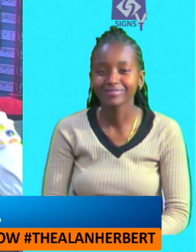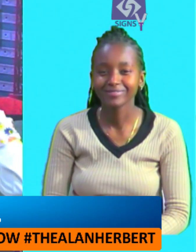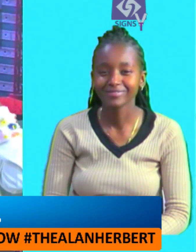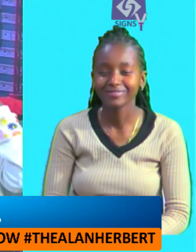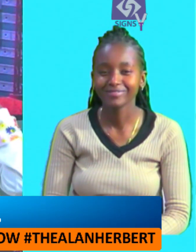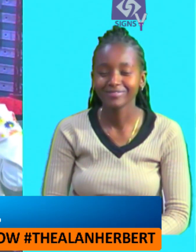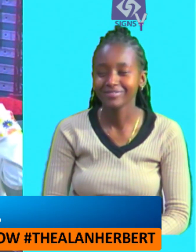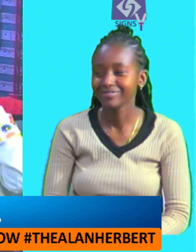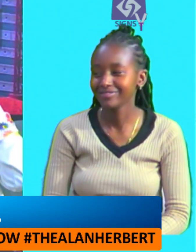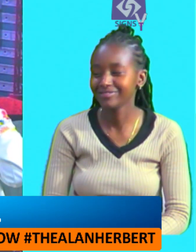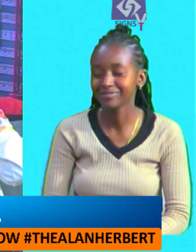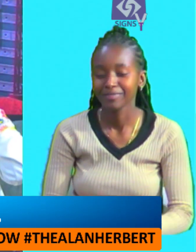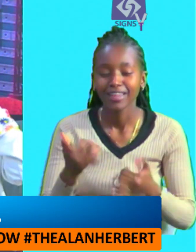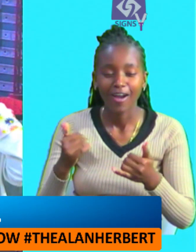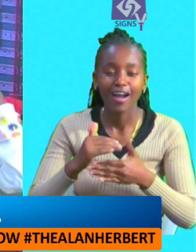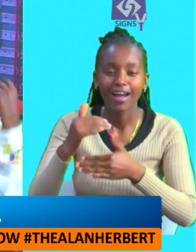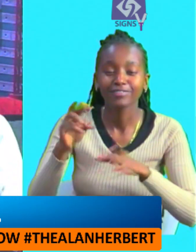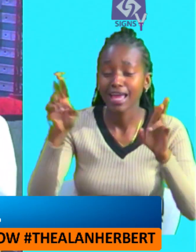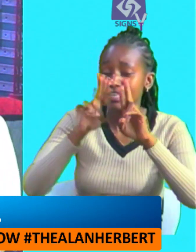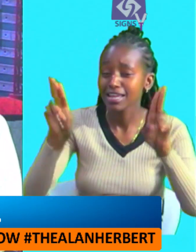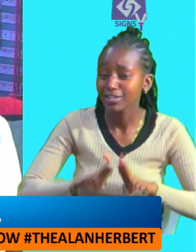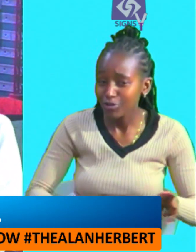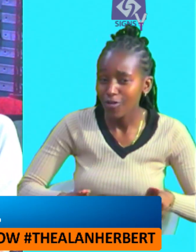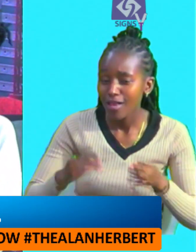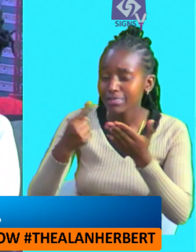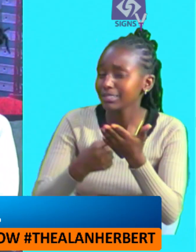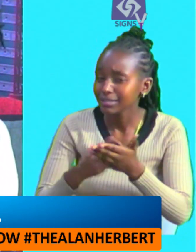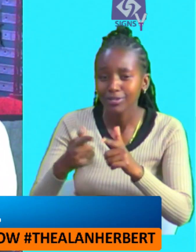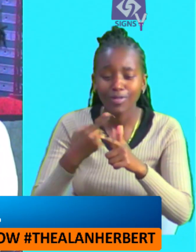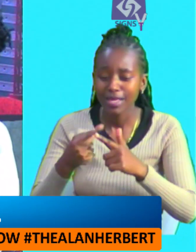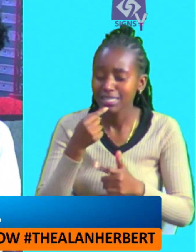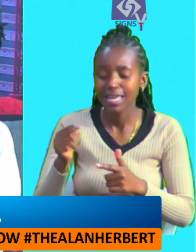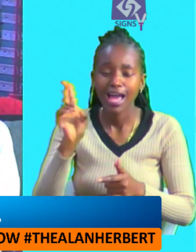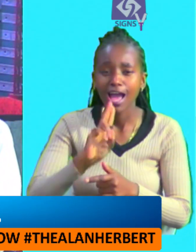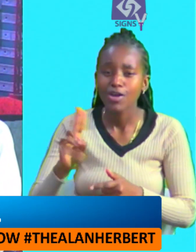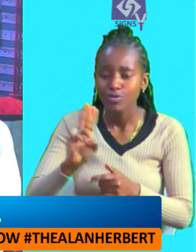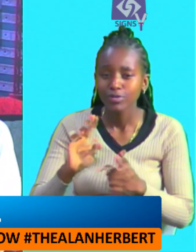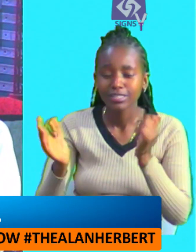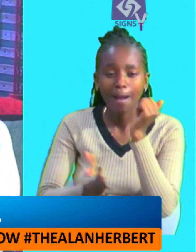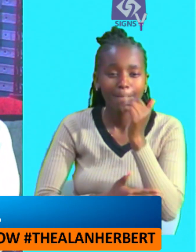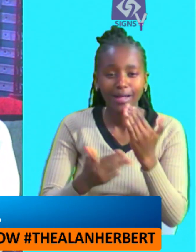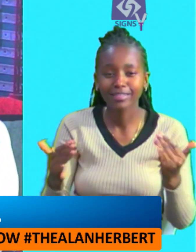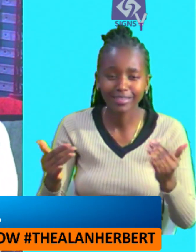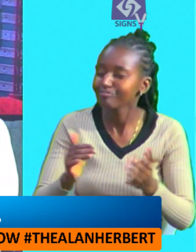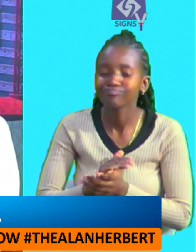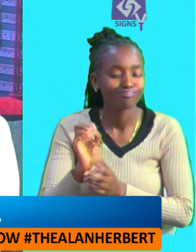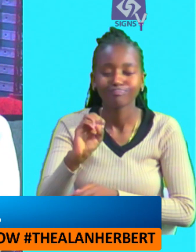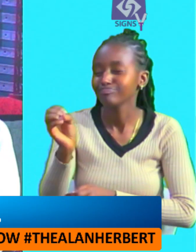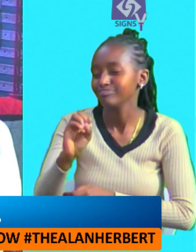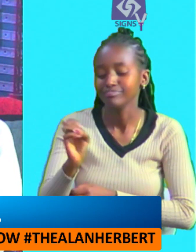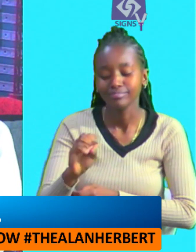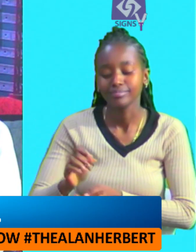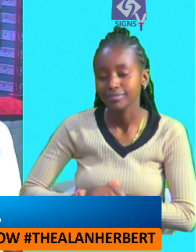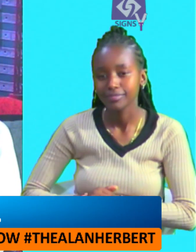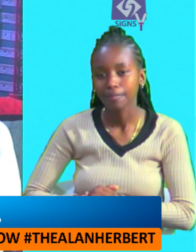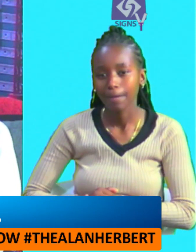age, beauty products have been heavily taxed. Yeah. But people have women stop looking beautiful. No. You would still go and